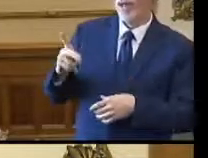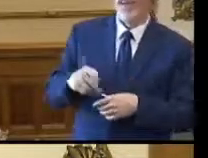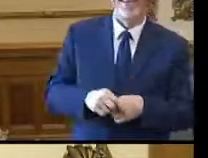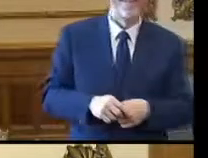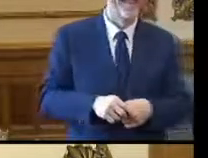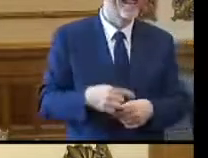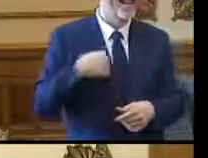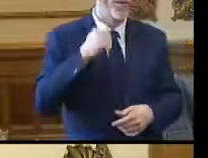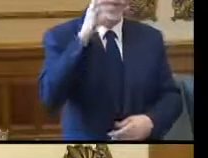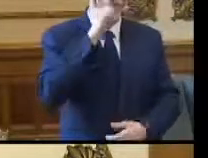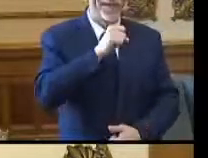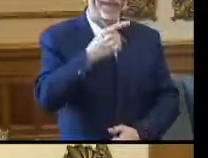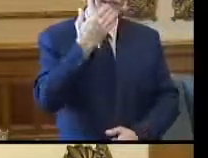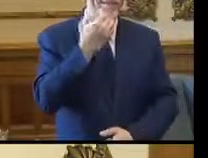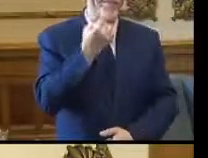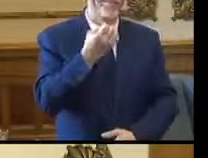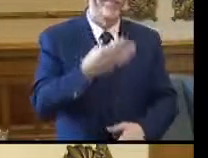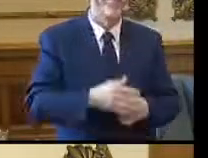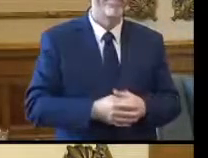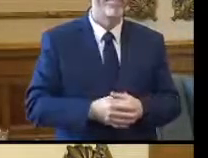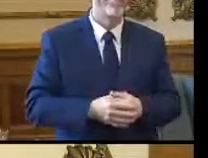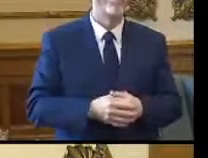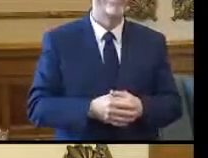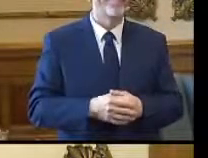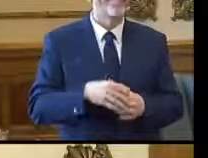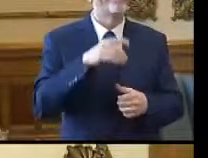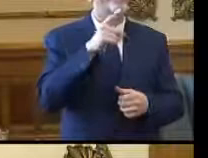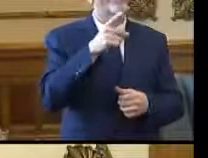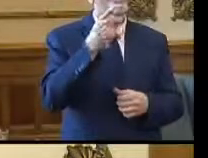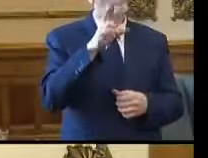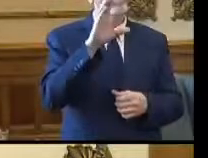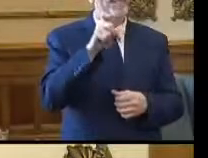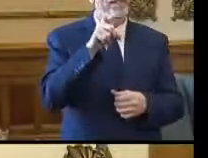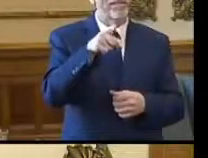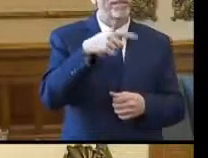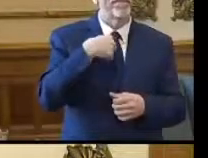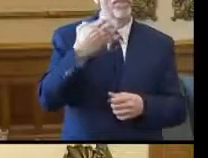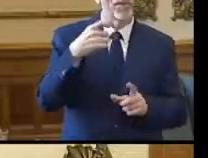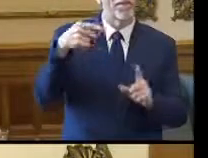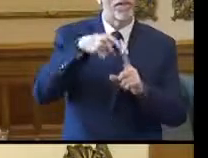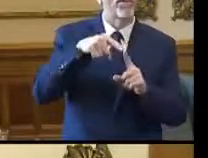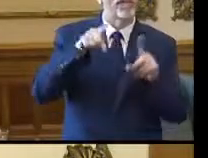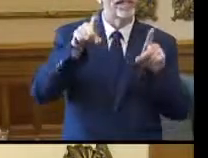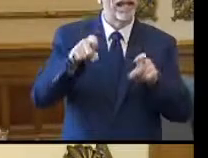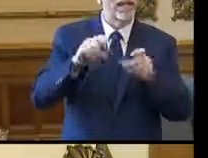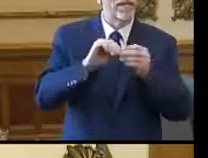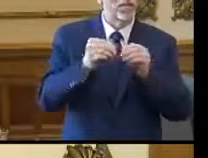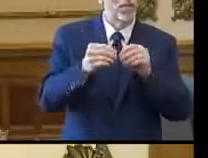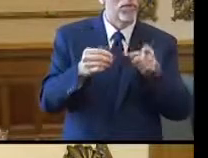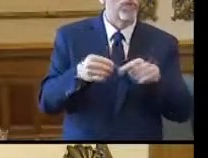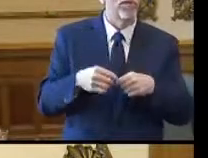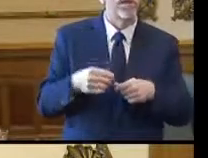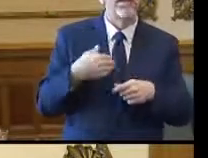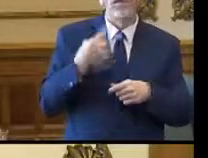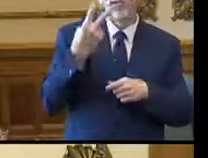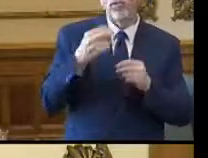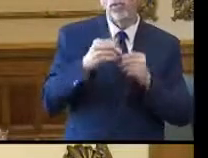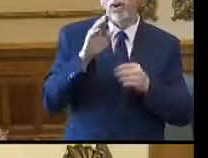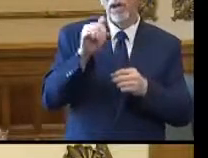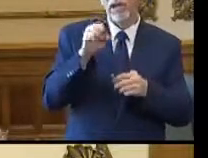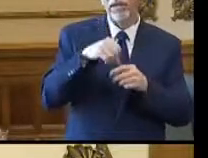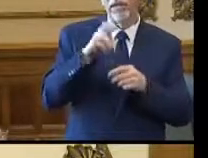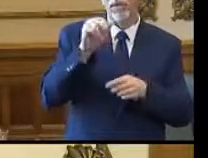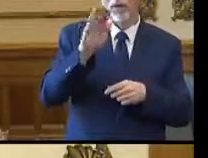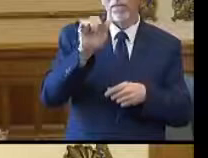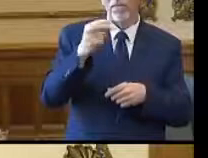Wouldn't miss it. Thank you so much. I appreciate it. Thank you, Rob. Dr. Box, I wanted to return to the testing numbers. We had 2 more cases in Wabash